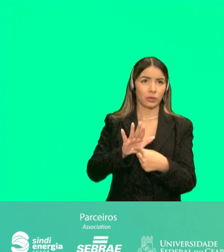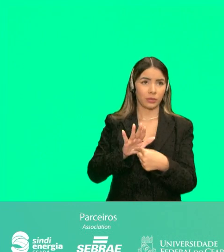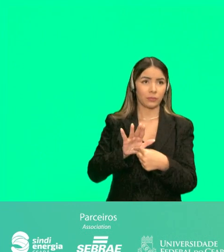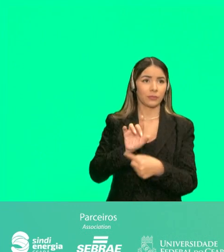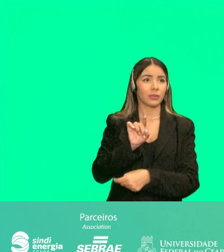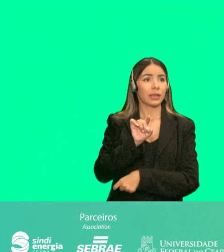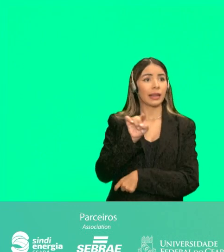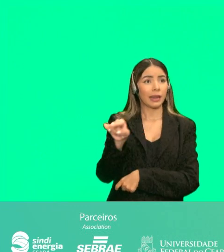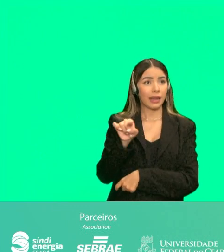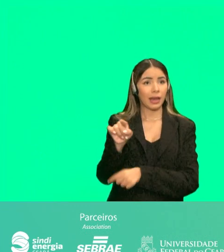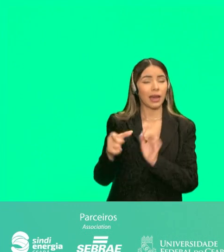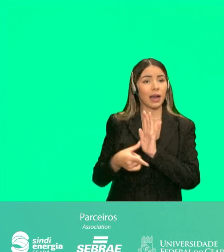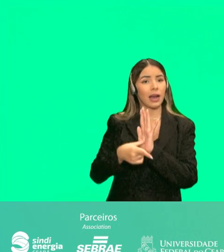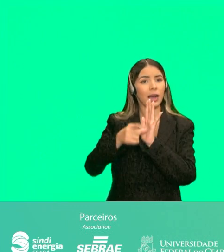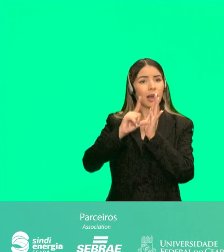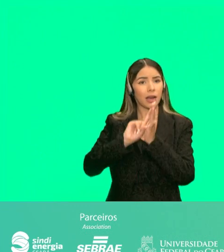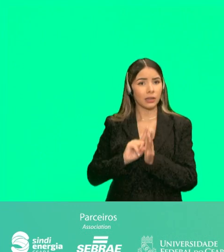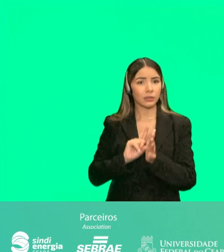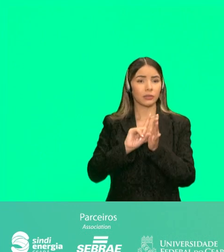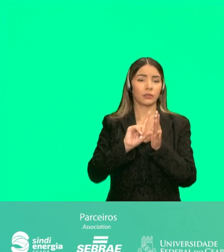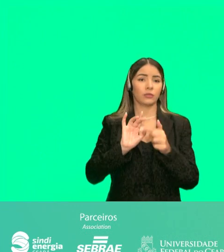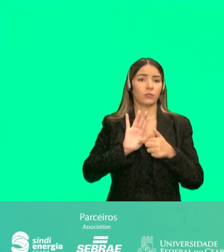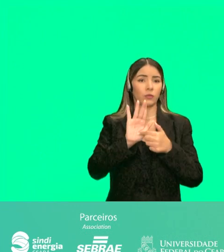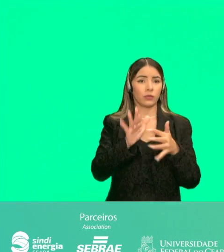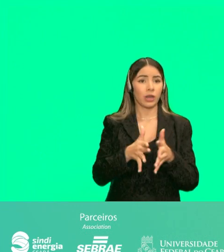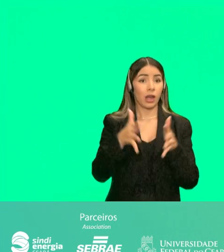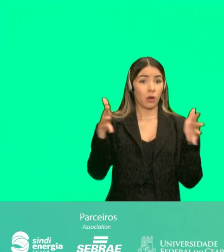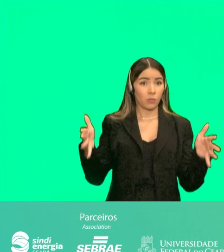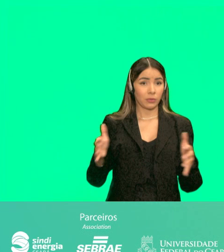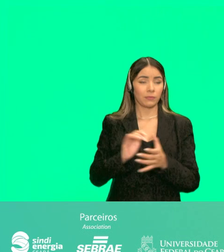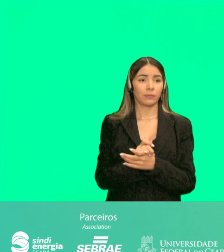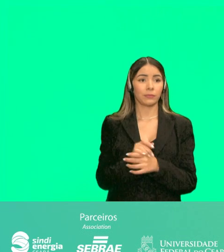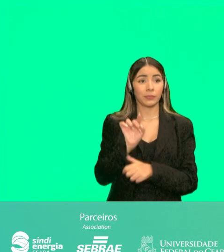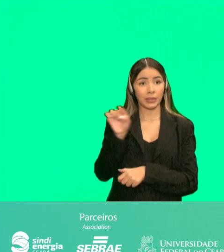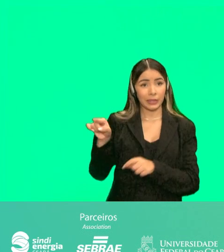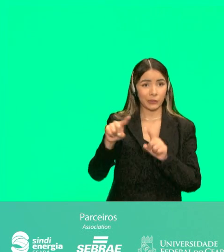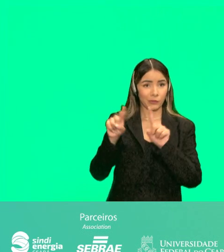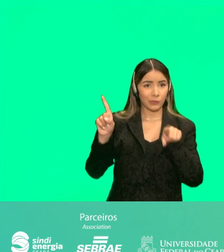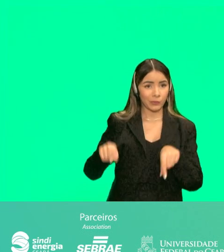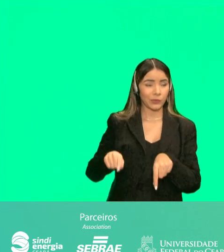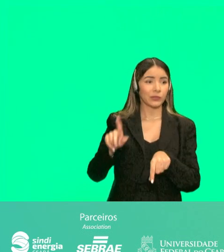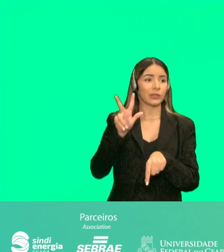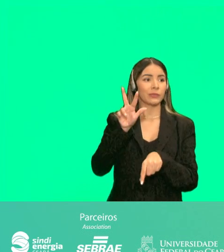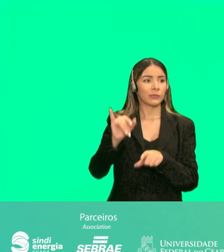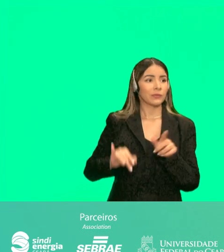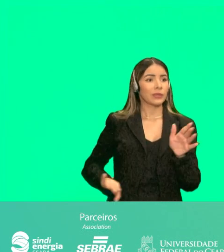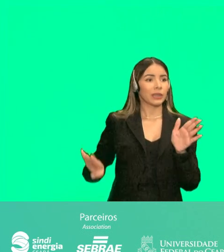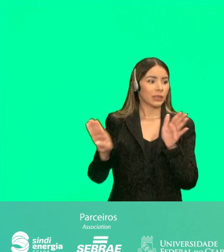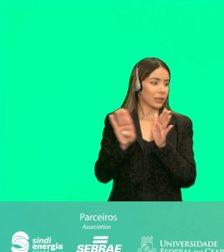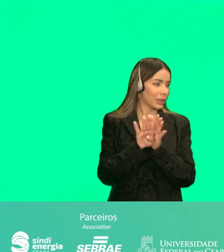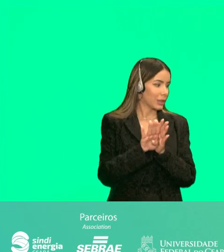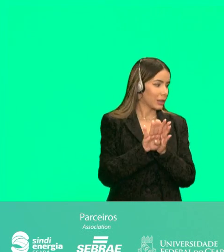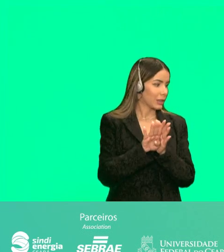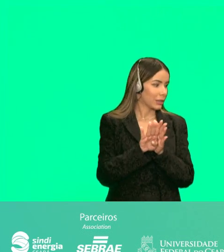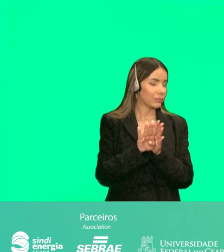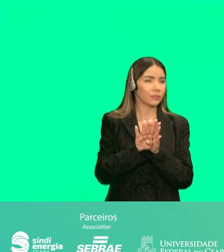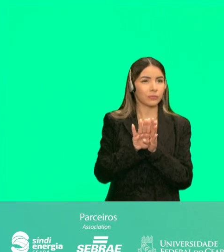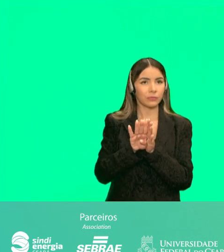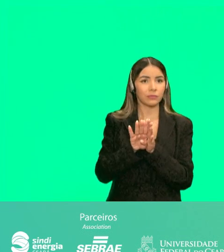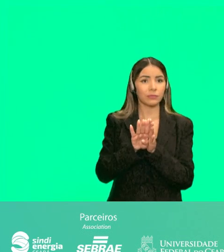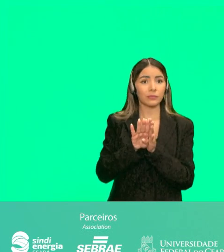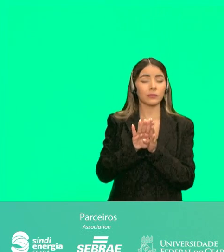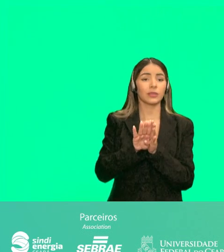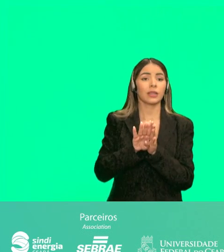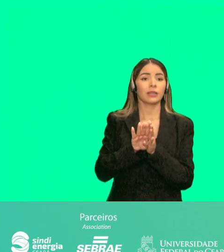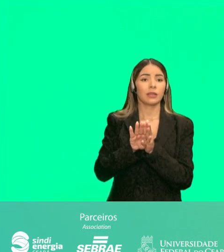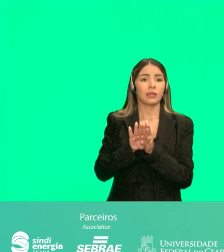field. antes de levá-la para um And tamanho de we, in this demonstração. project, we Nesse will projeto, produce a gente vai chegar na e-diesel produção do and the diesel first verde a partir do final desse